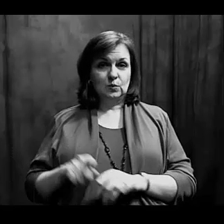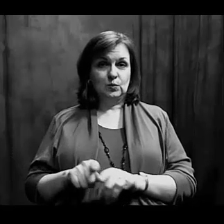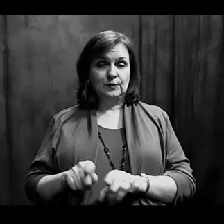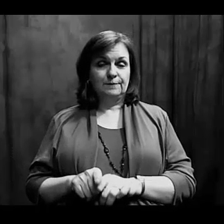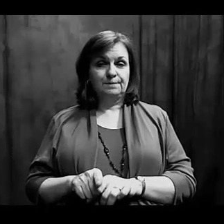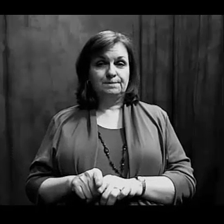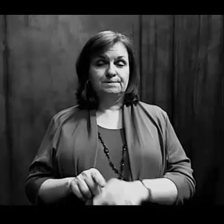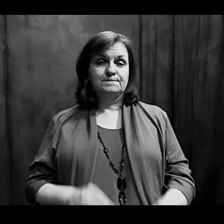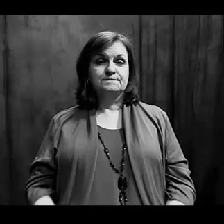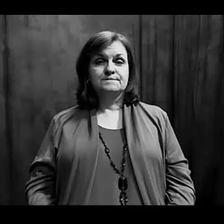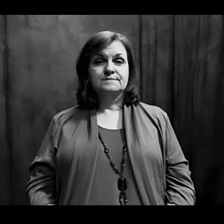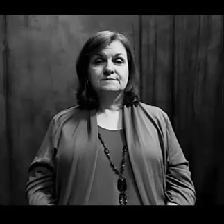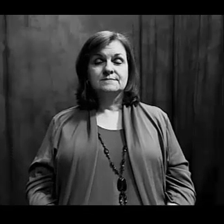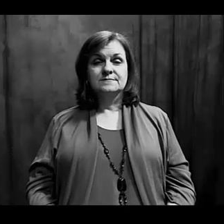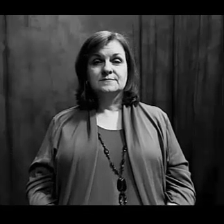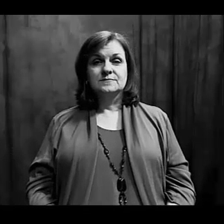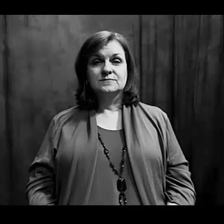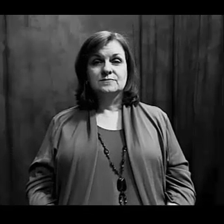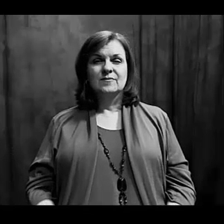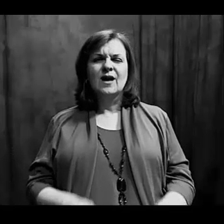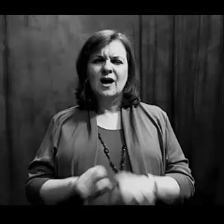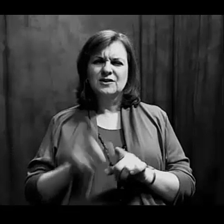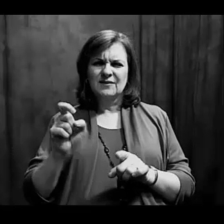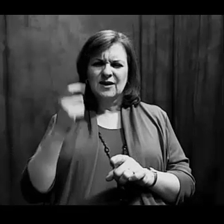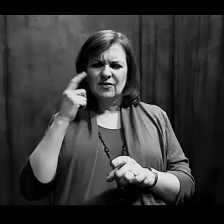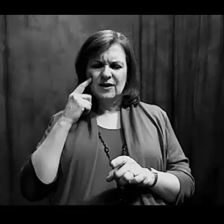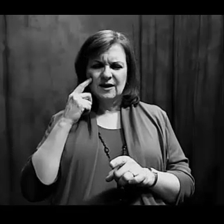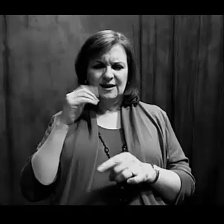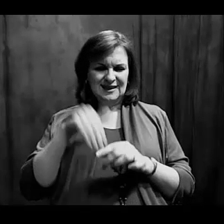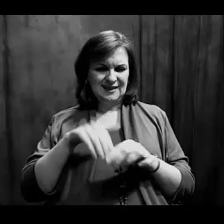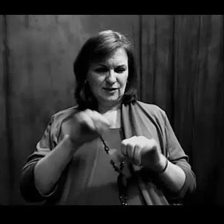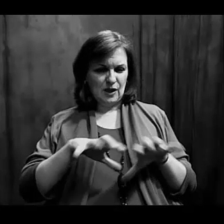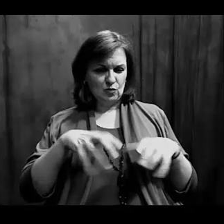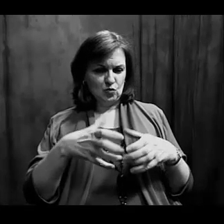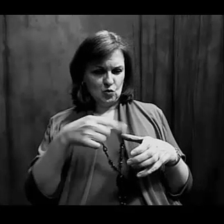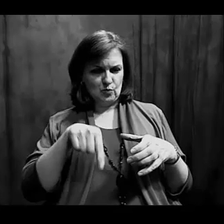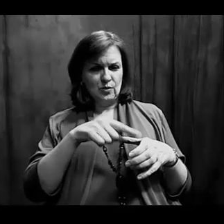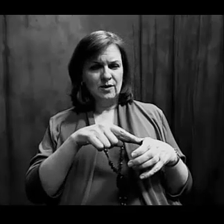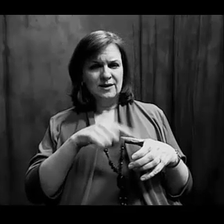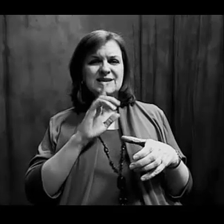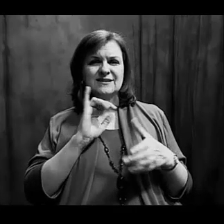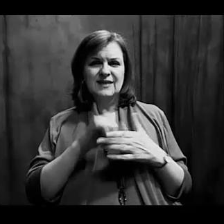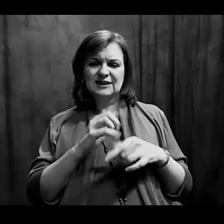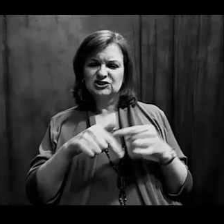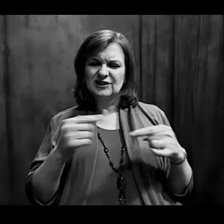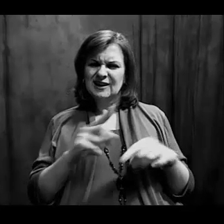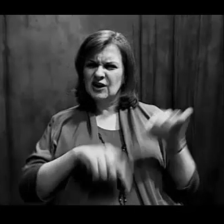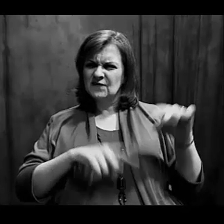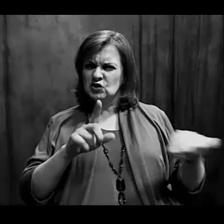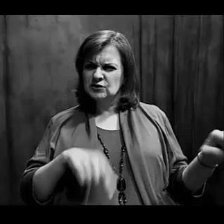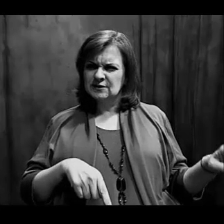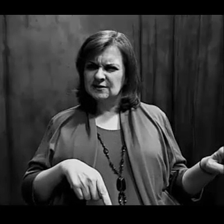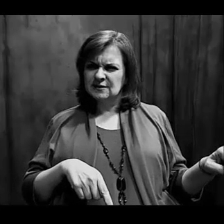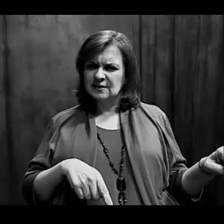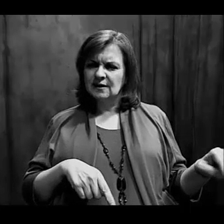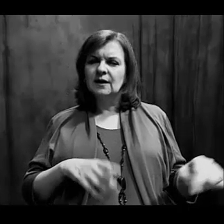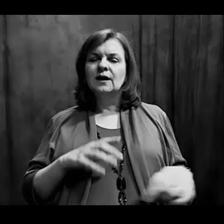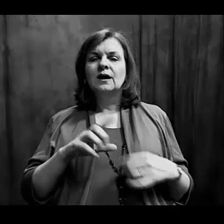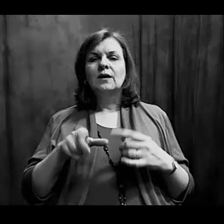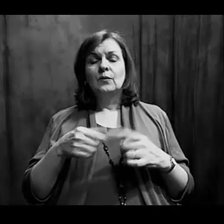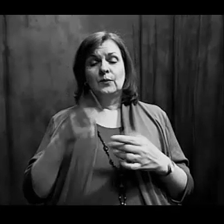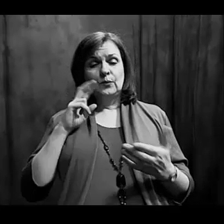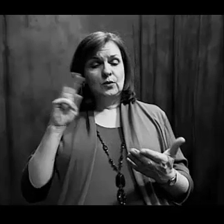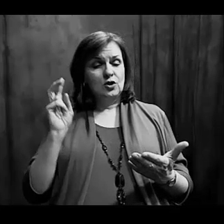of species, and actually, to a great extent, the genetic diversity of those